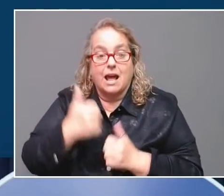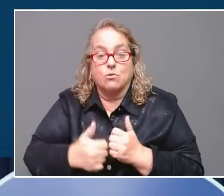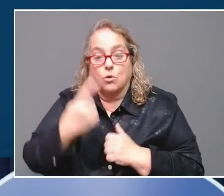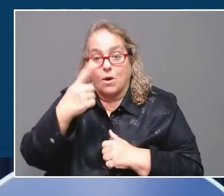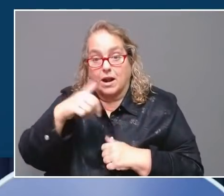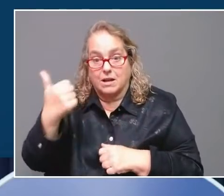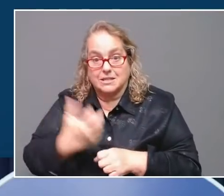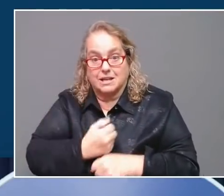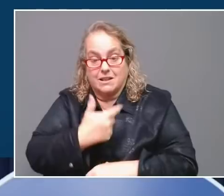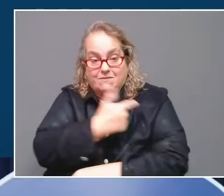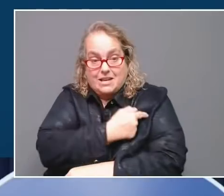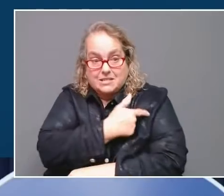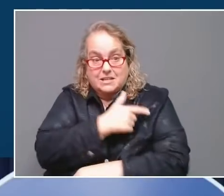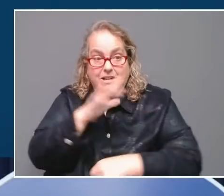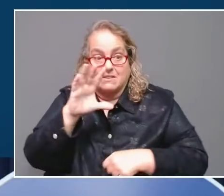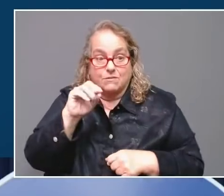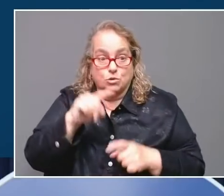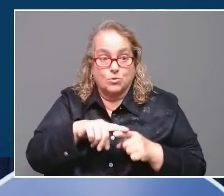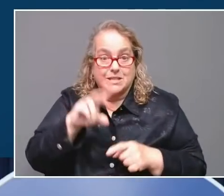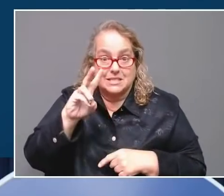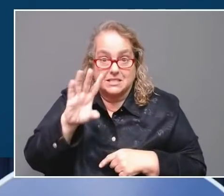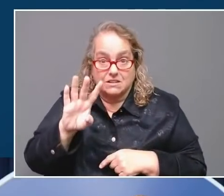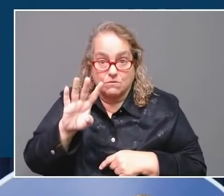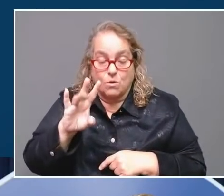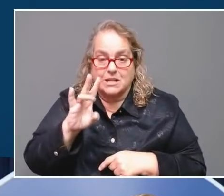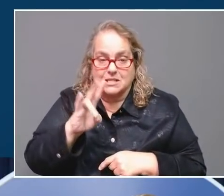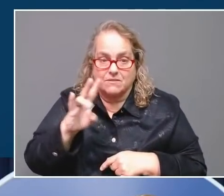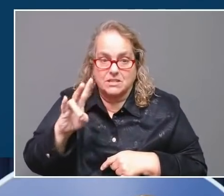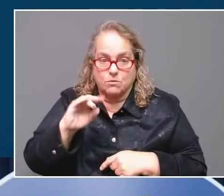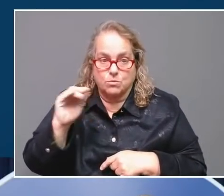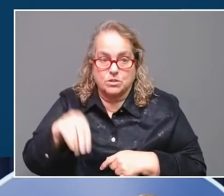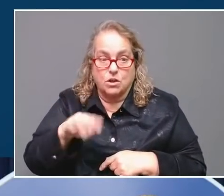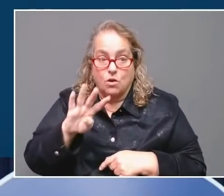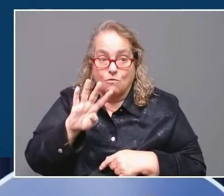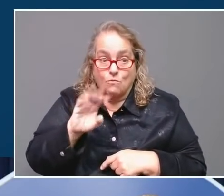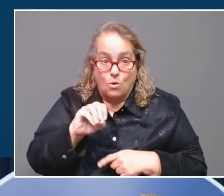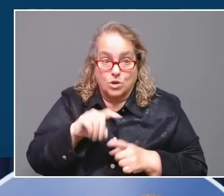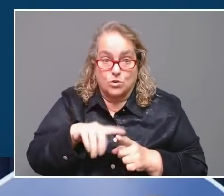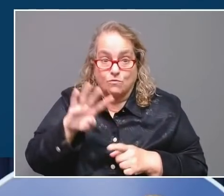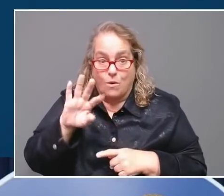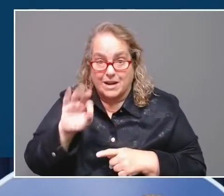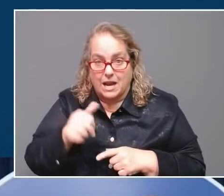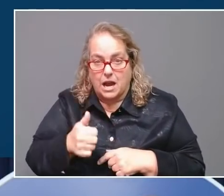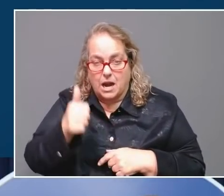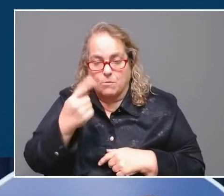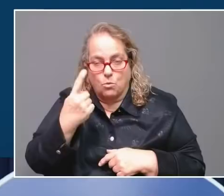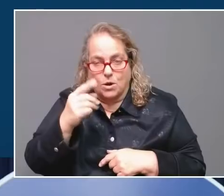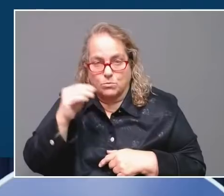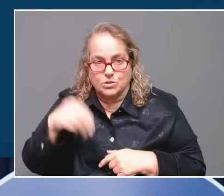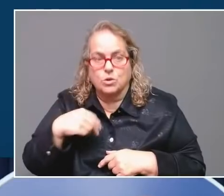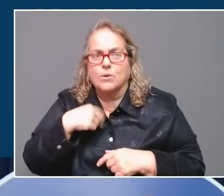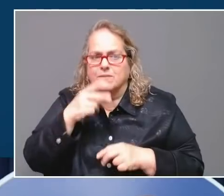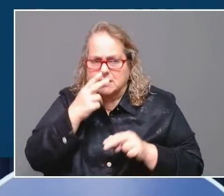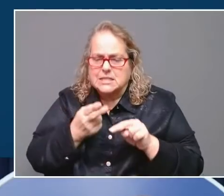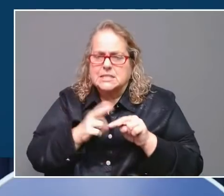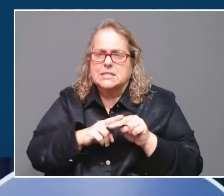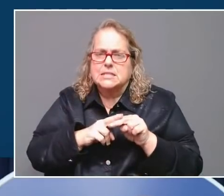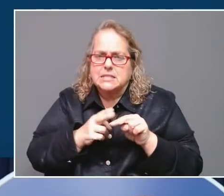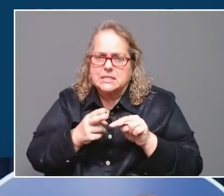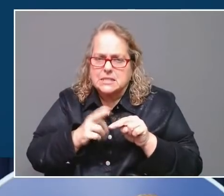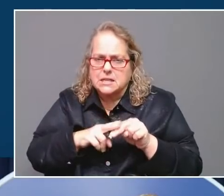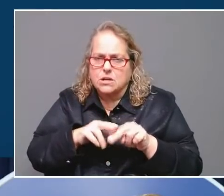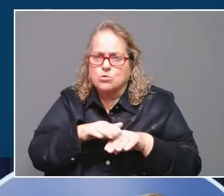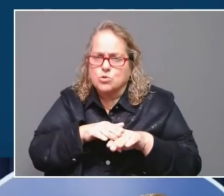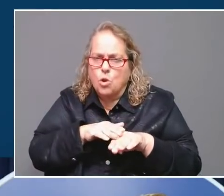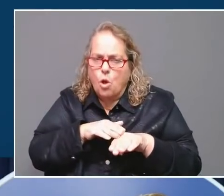to 64 holding at 77%. 40 to 49 up 1%. We really have seen gains, slow gains, but in this group, and